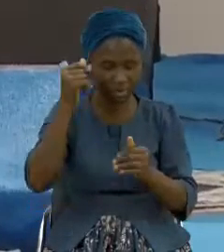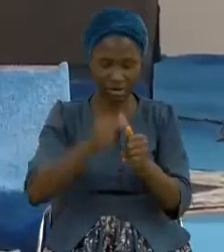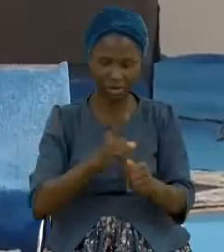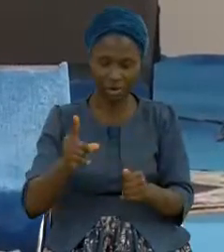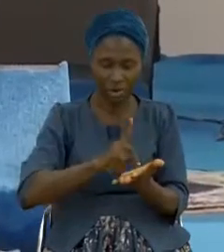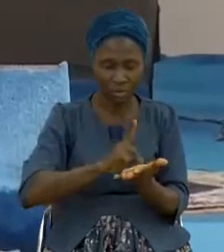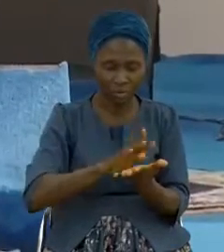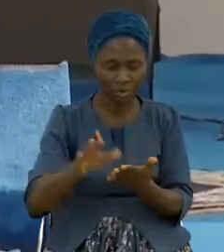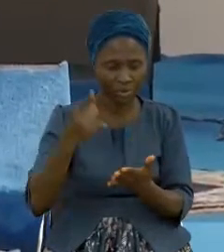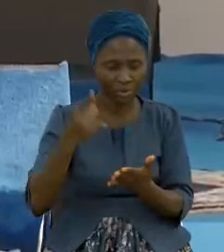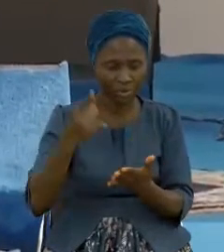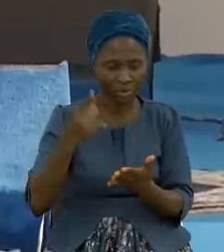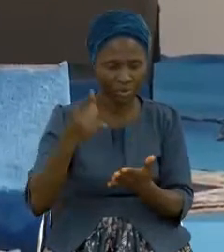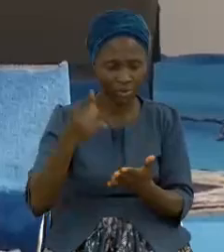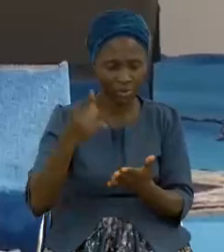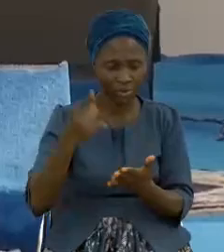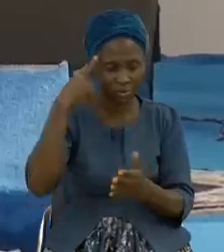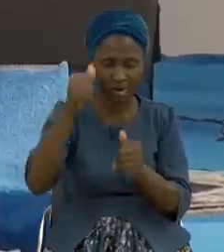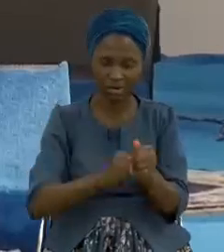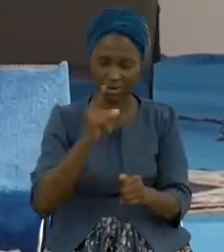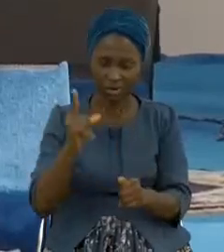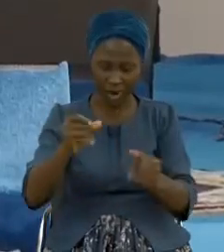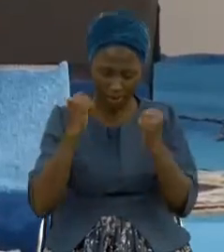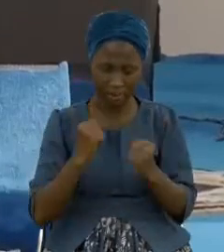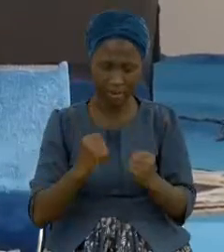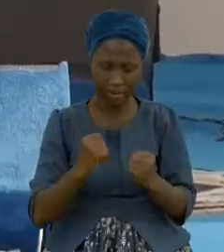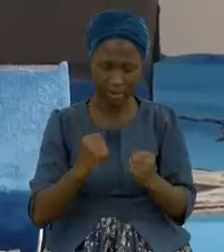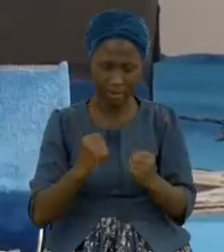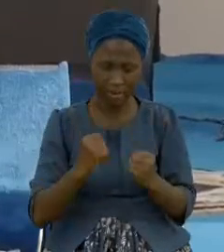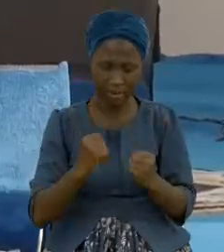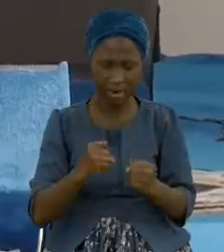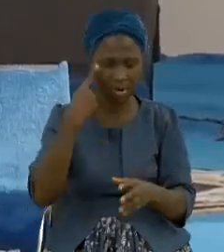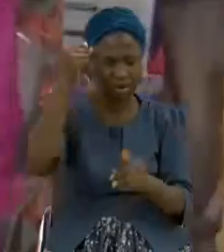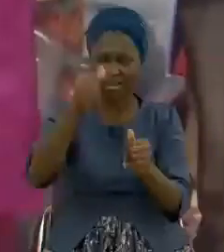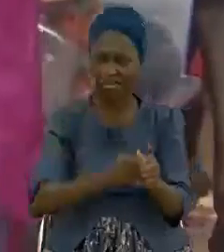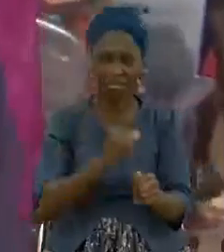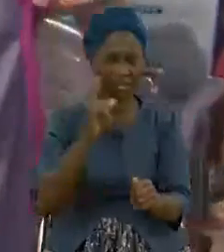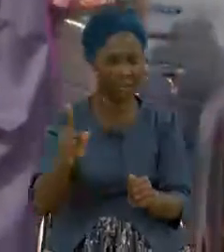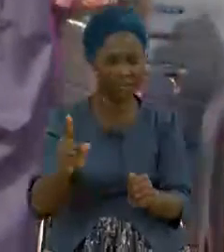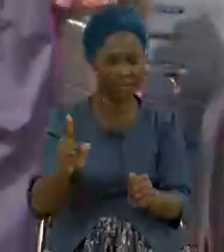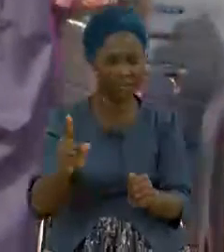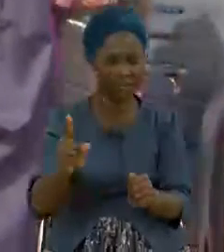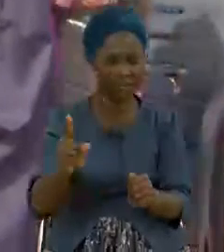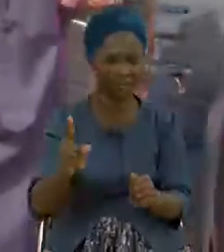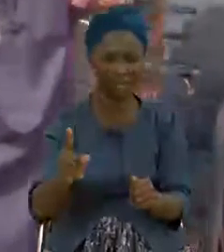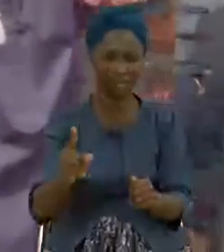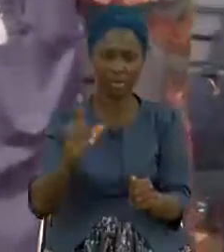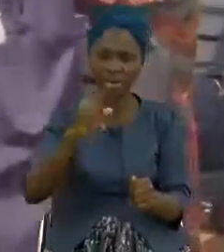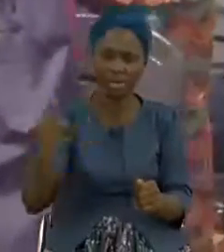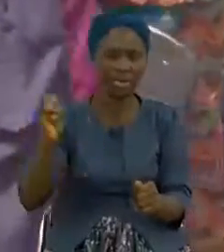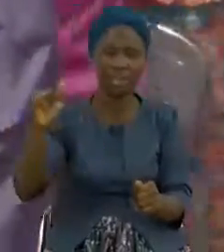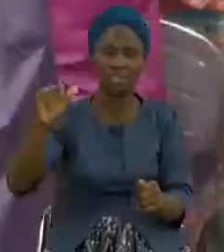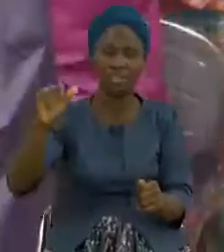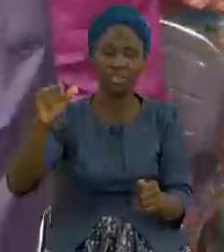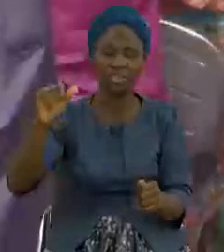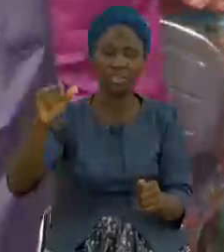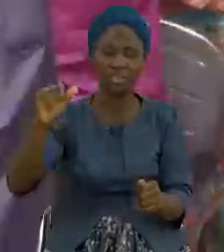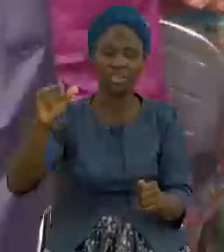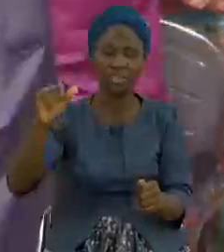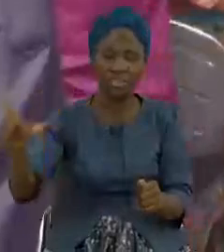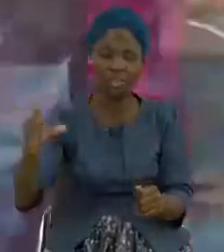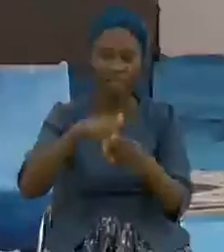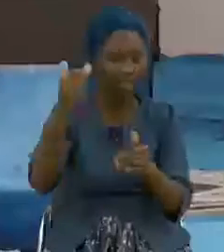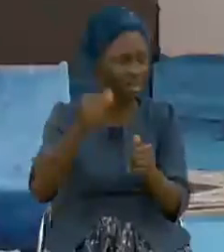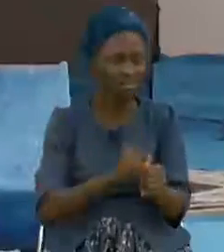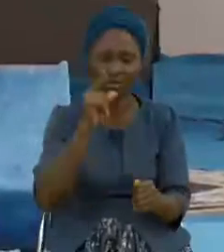Power for everyone. Zeal in everyone. And as we go through life, the joy of